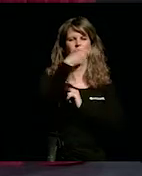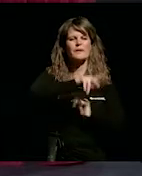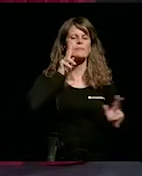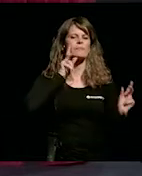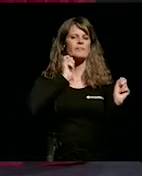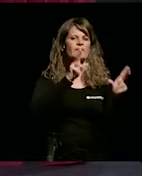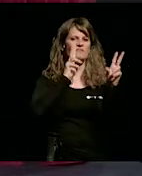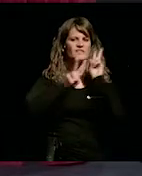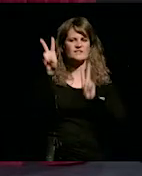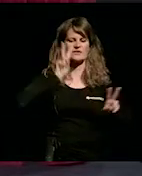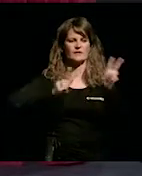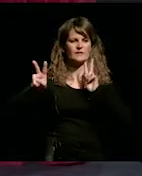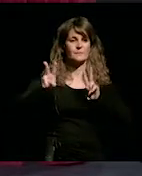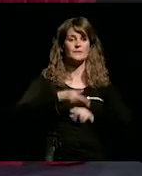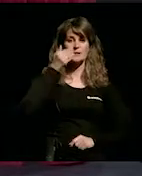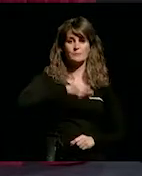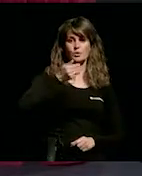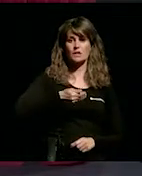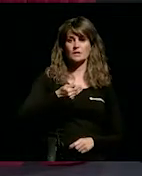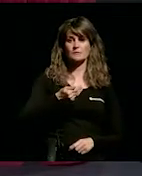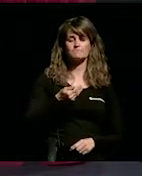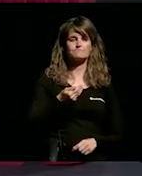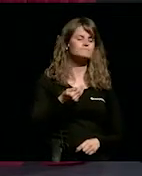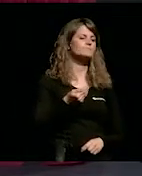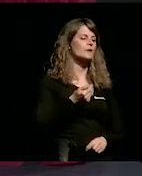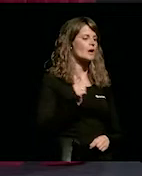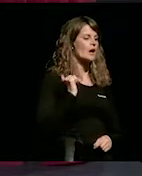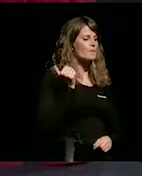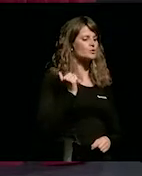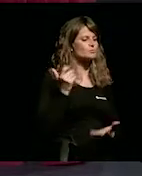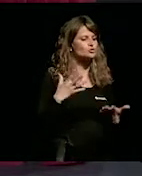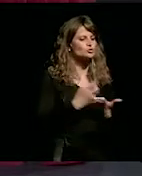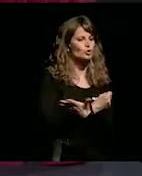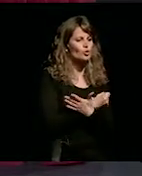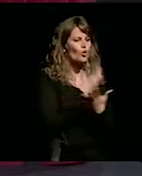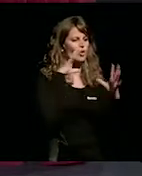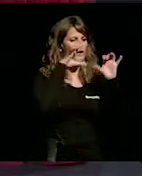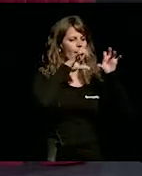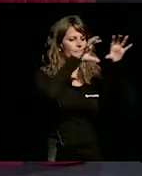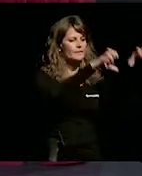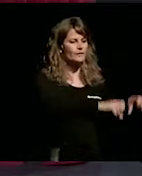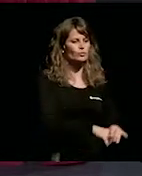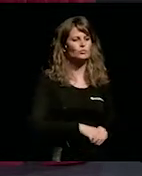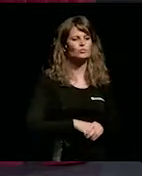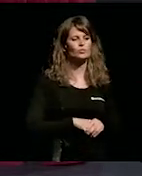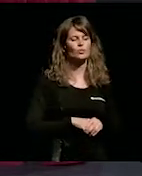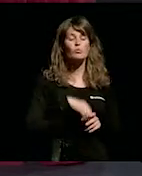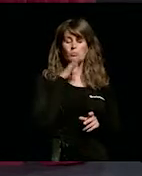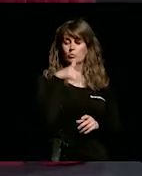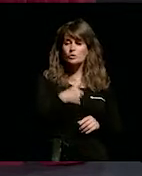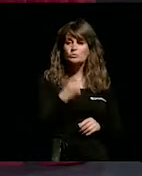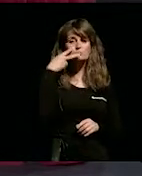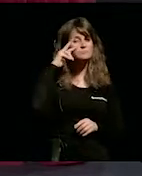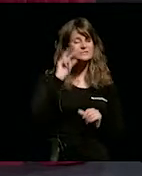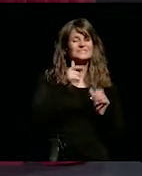that we take what we've learned into all of our future work and work outside our strong bodies. And this is just our beginning. Porque este es